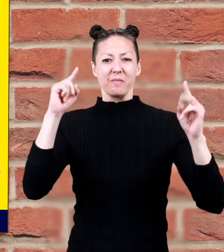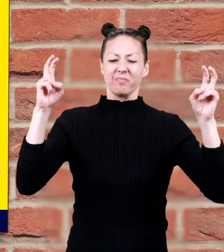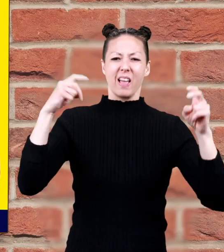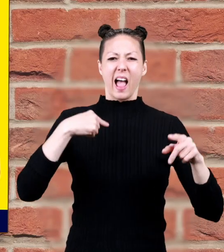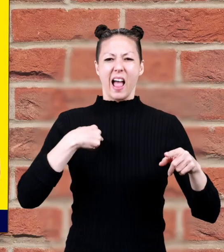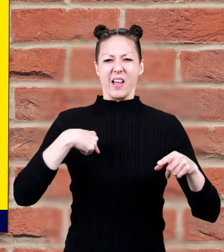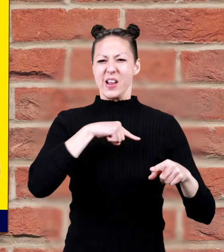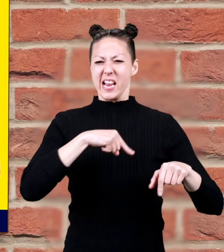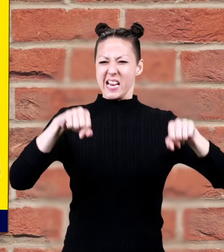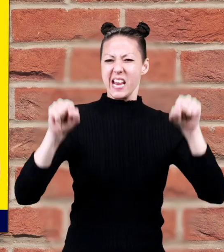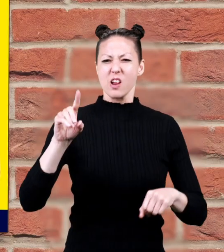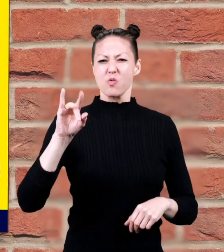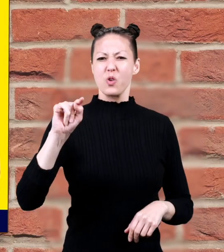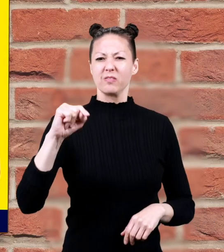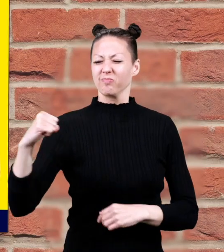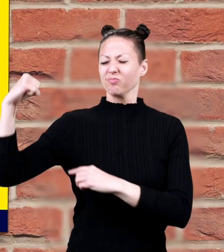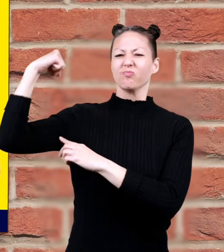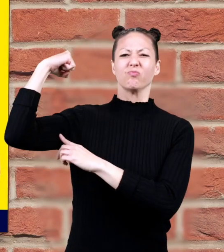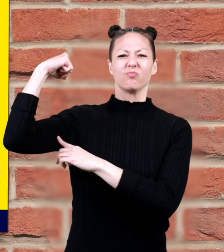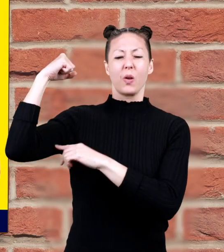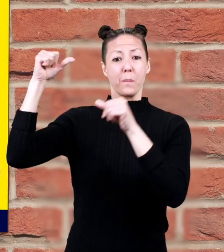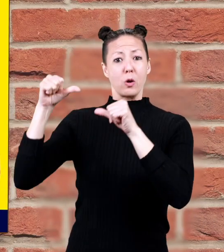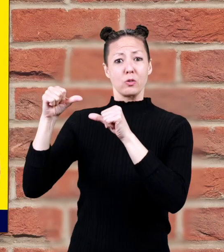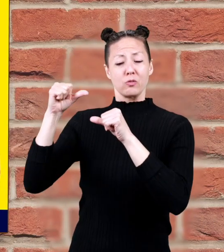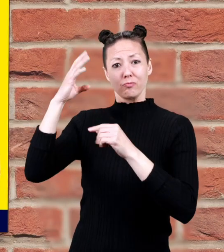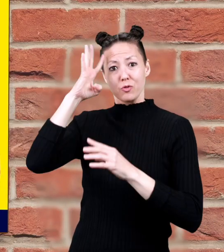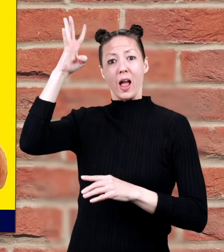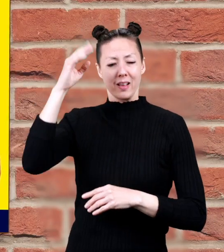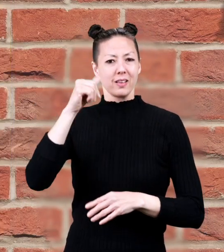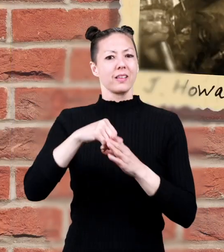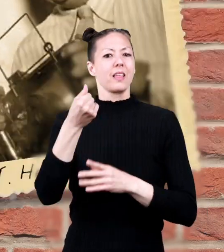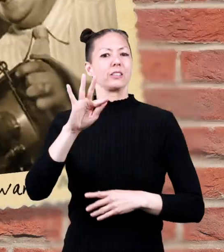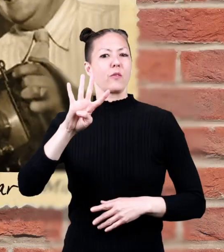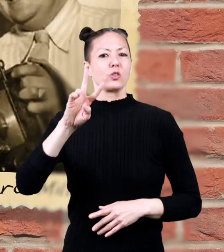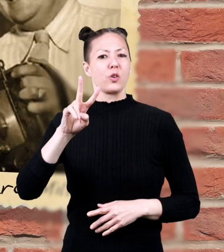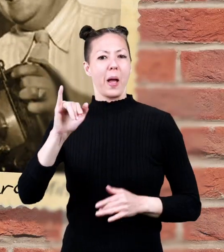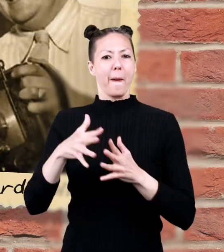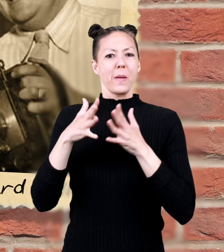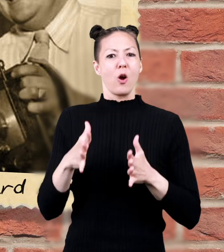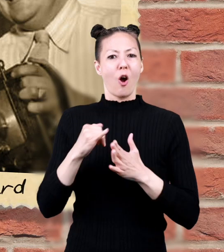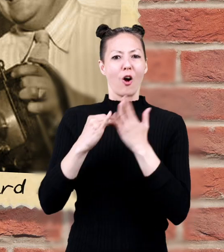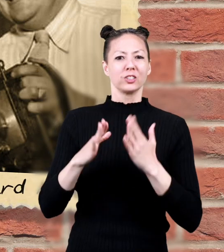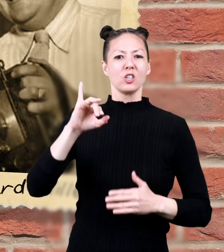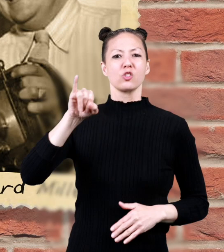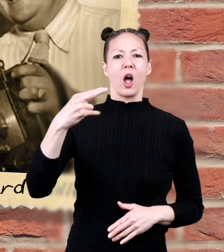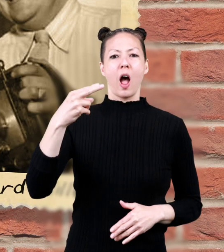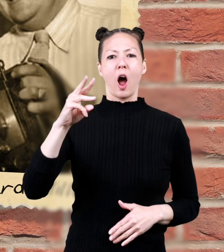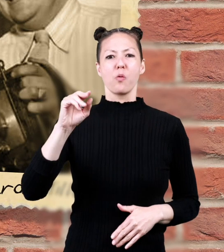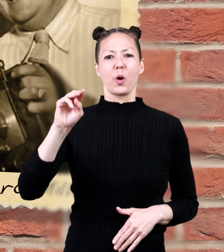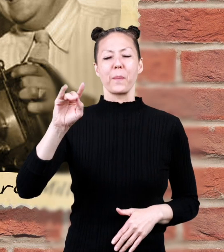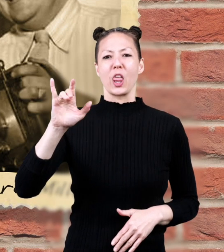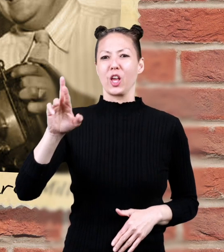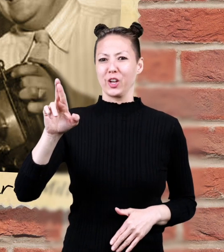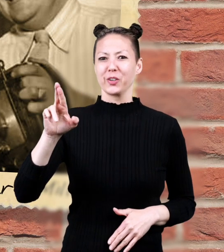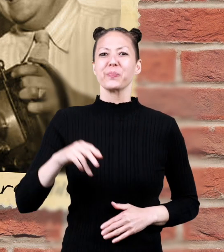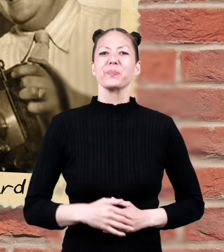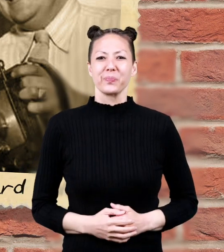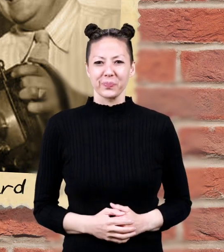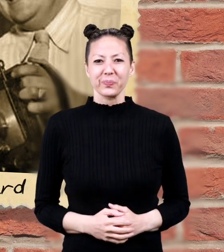famous "We Can Do It" poster was created in 1942 by American artist J. Howard